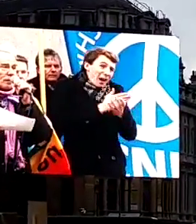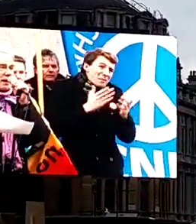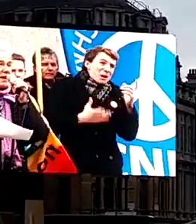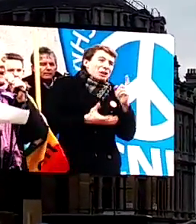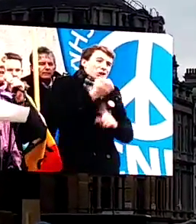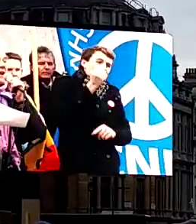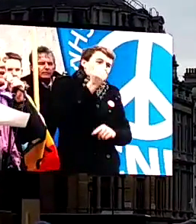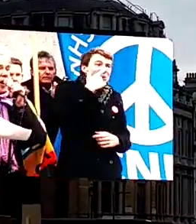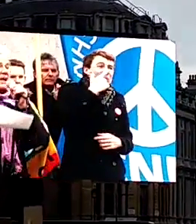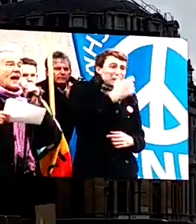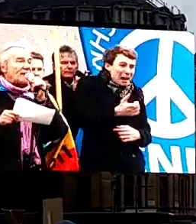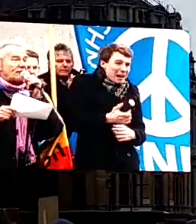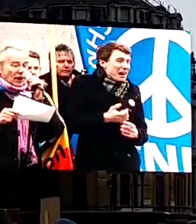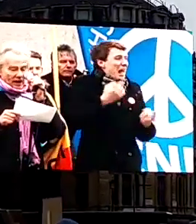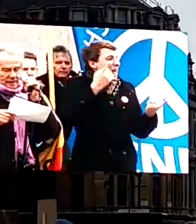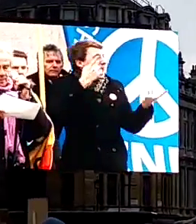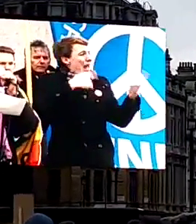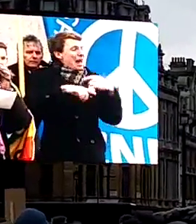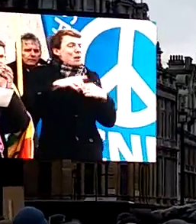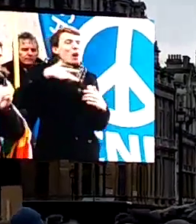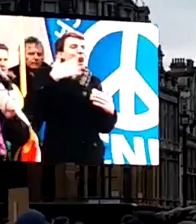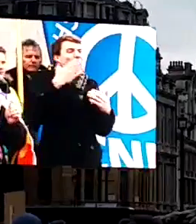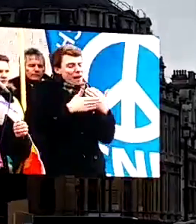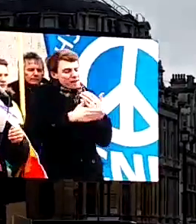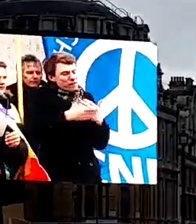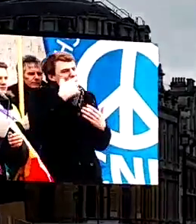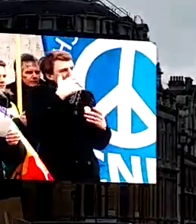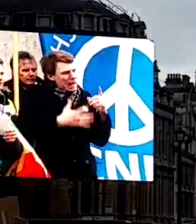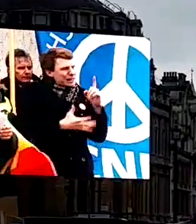is reachable in our lifetime.